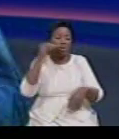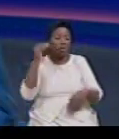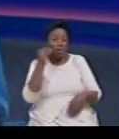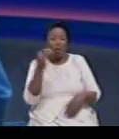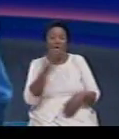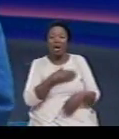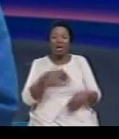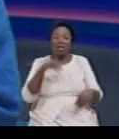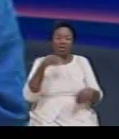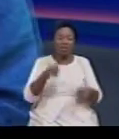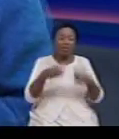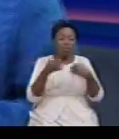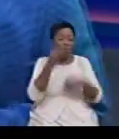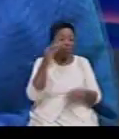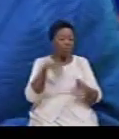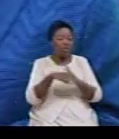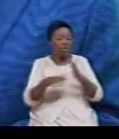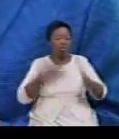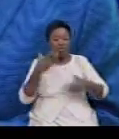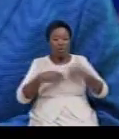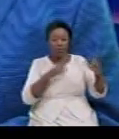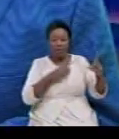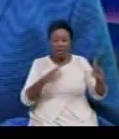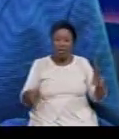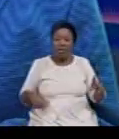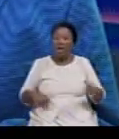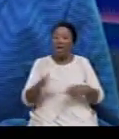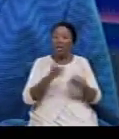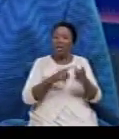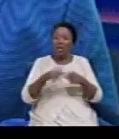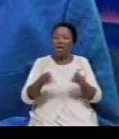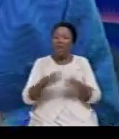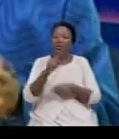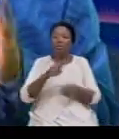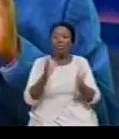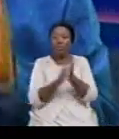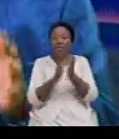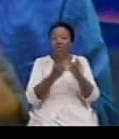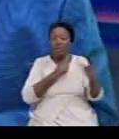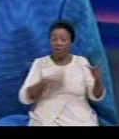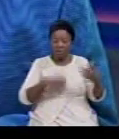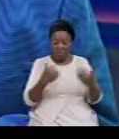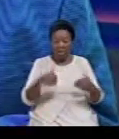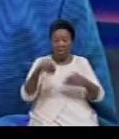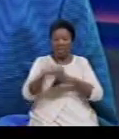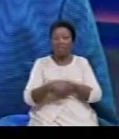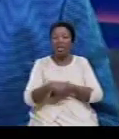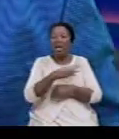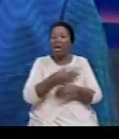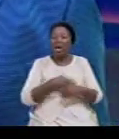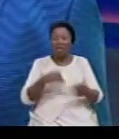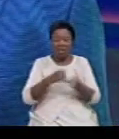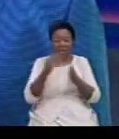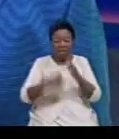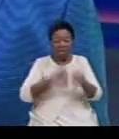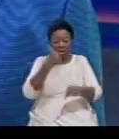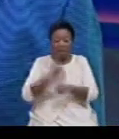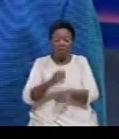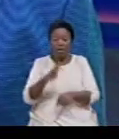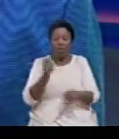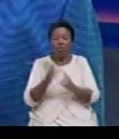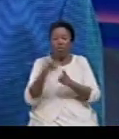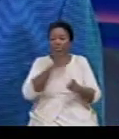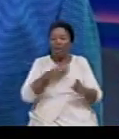the joy of the Lord. The same thing as we have prayed for tonight. And is confirmed by the word of God and the name